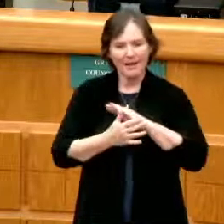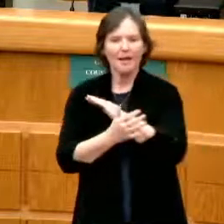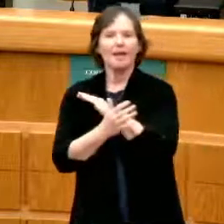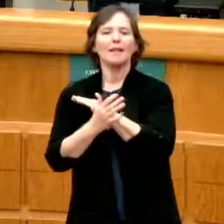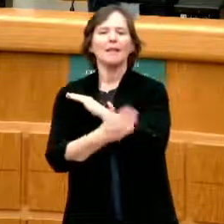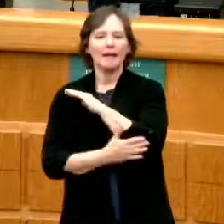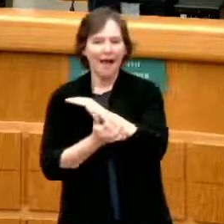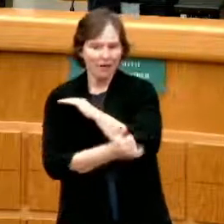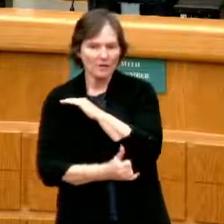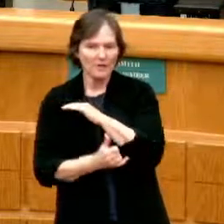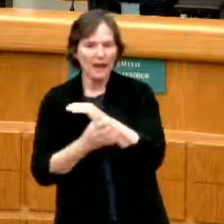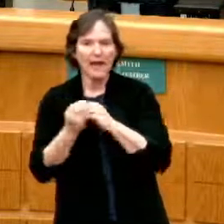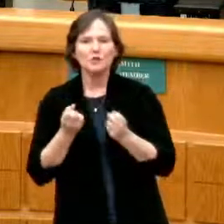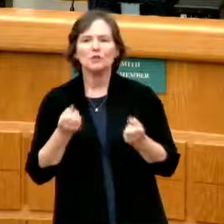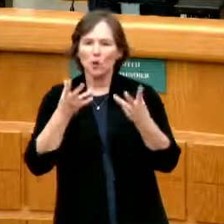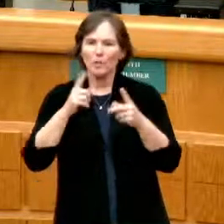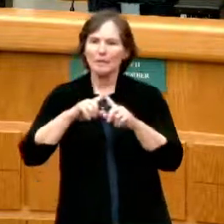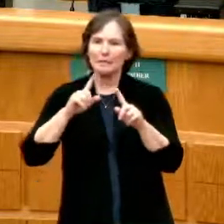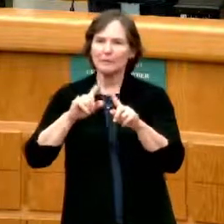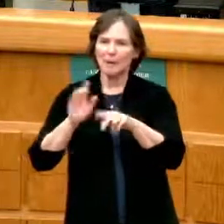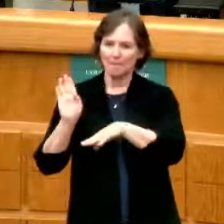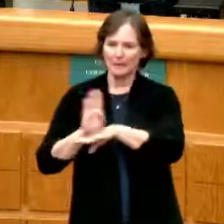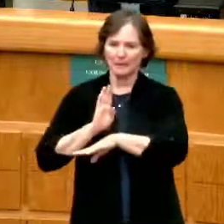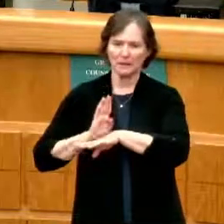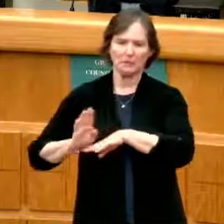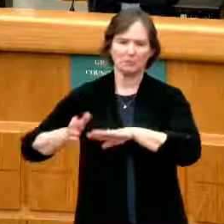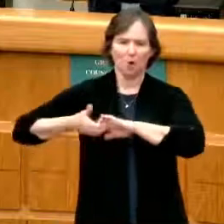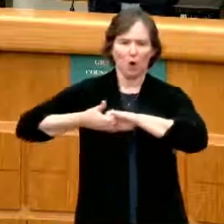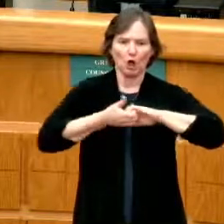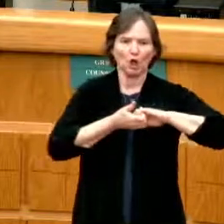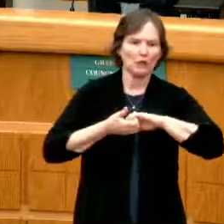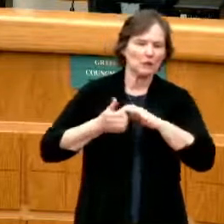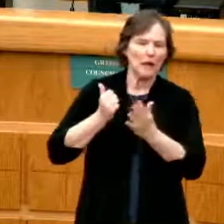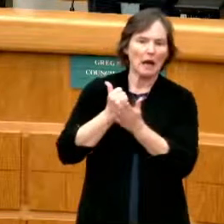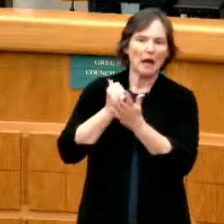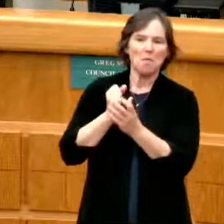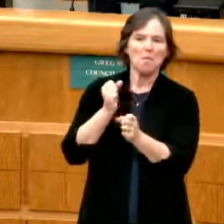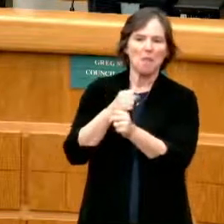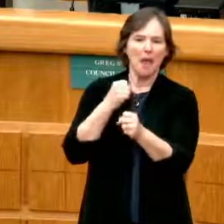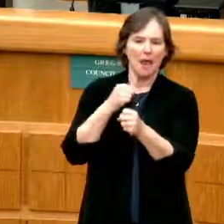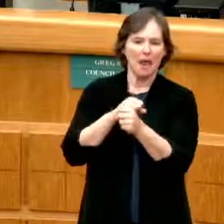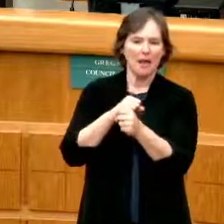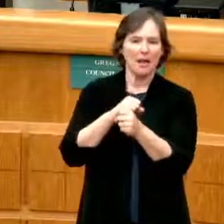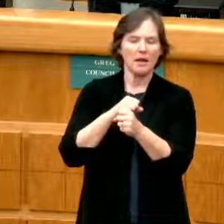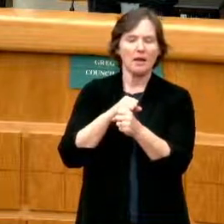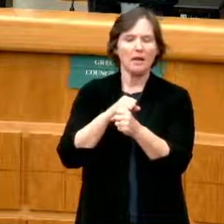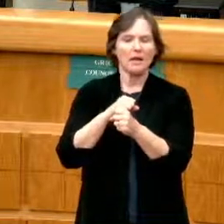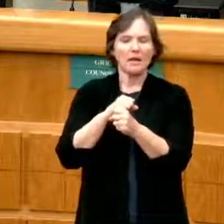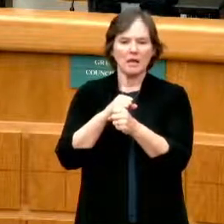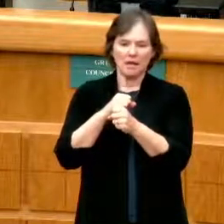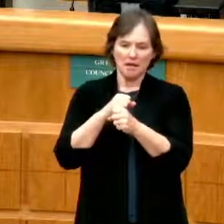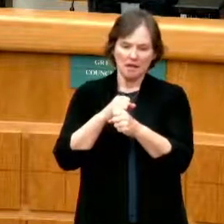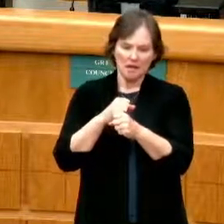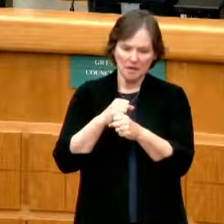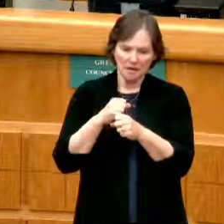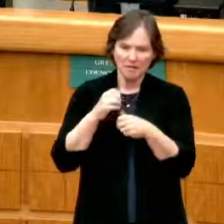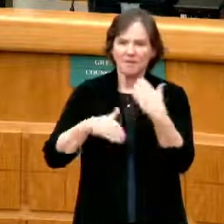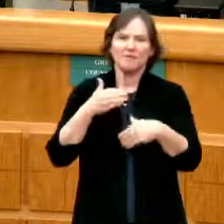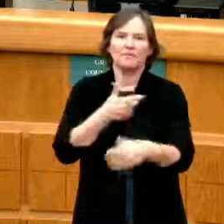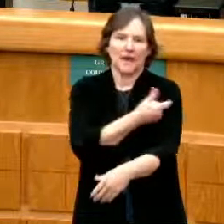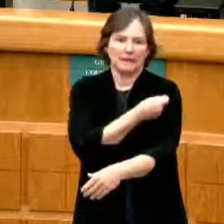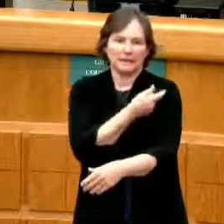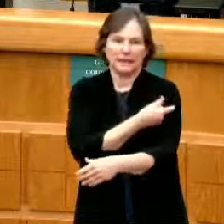so many other partnerships that make these drives happen. So I wanted everyone to make sure they knew that this isn't easy,